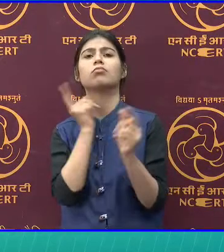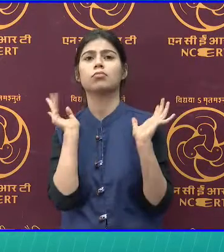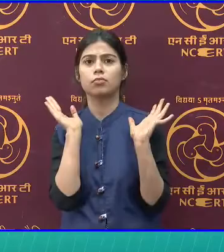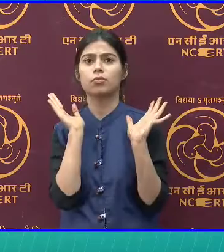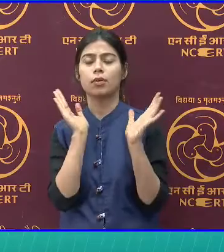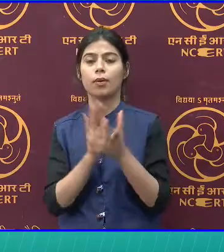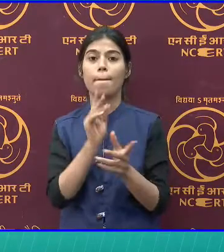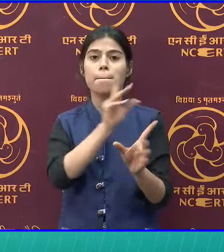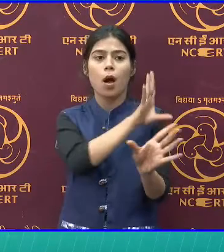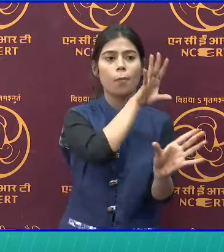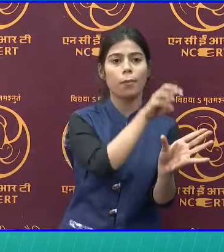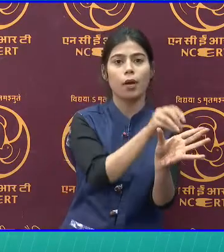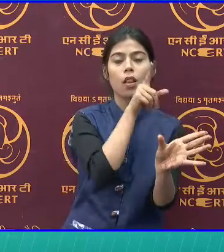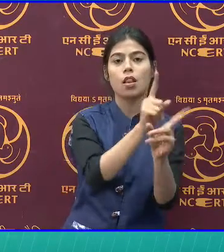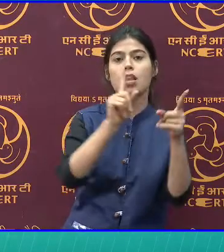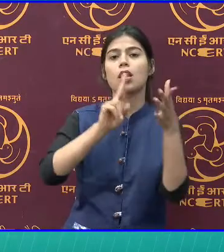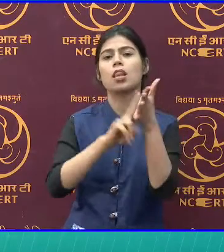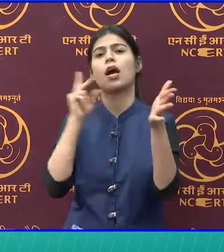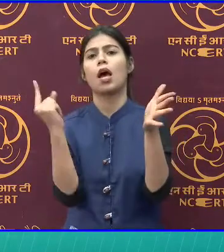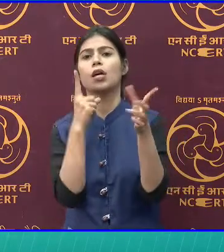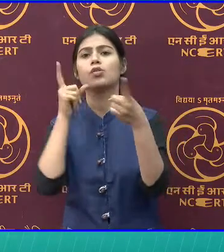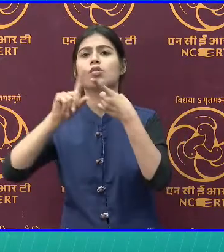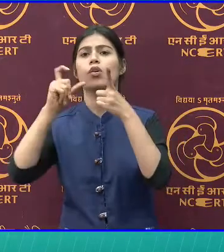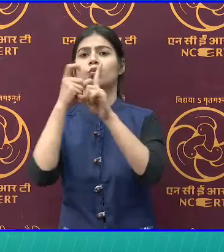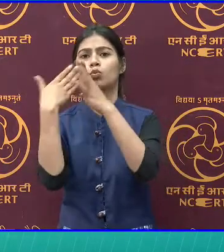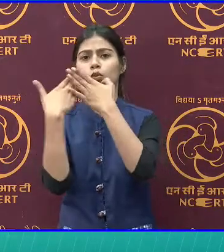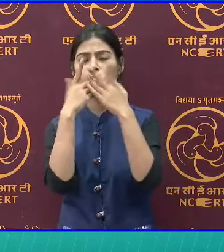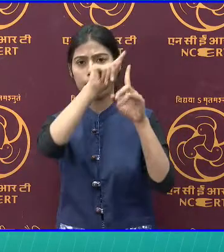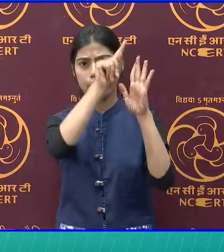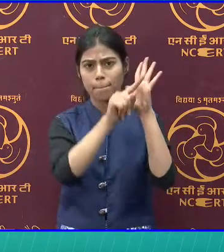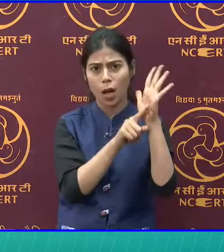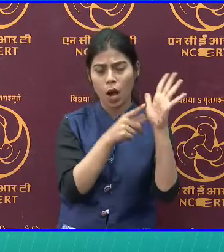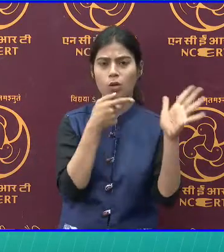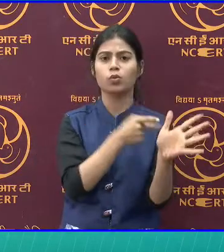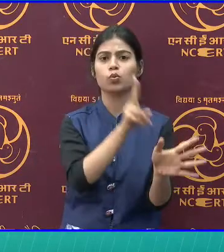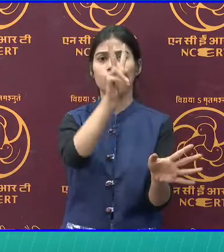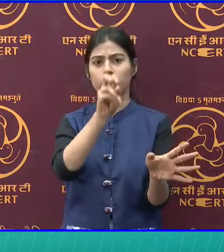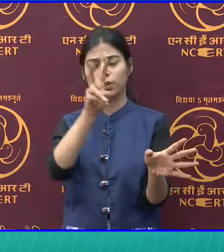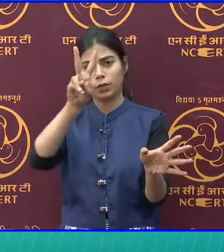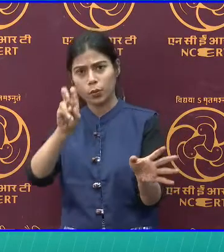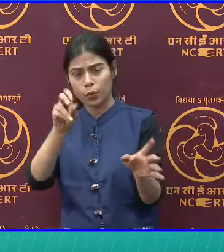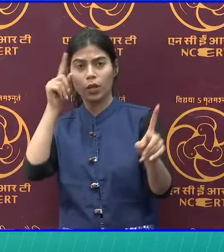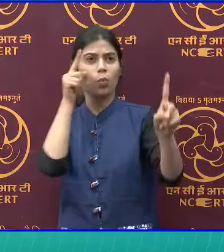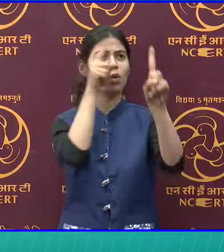of the National Education Policy 2020's vision and goals that the